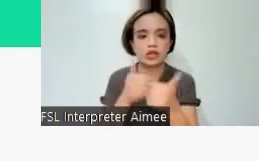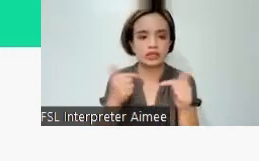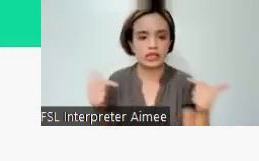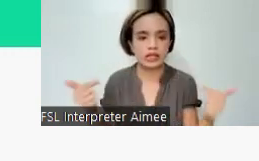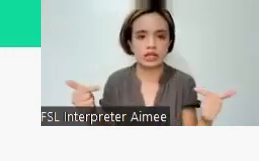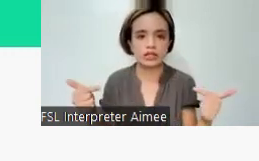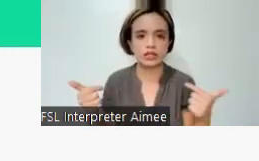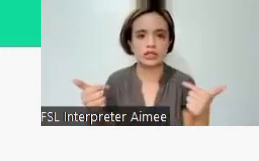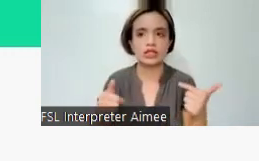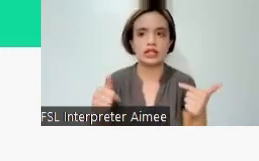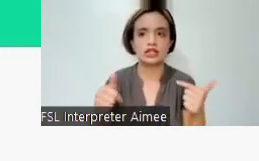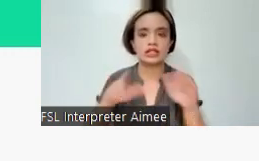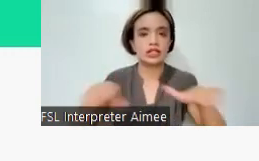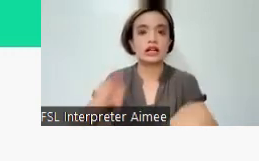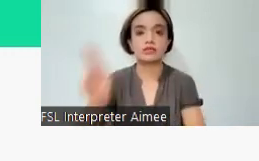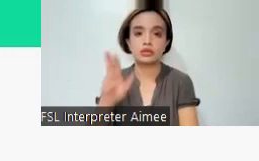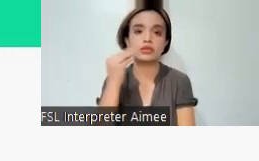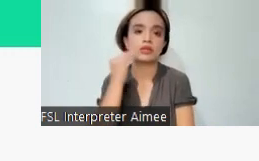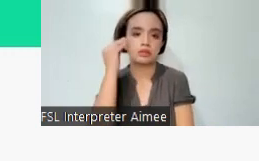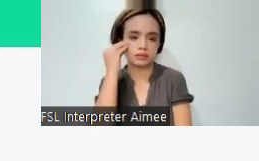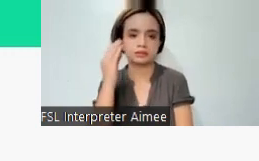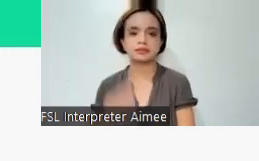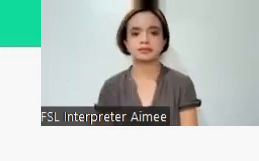language that children use at home.